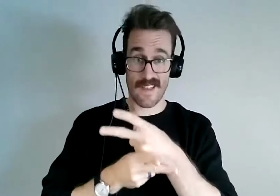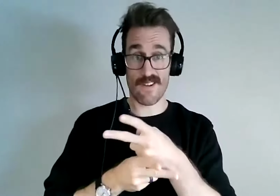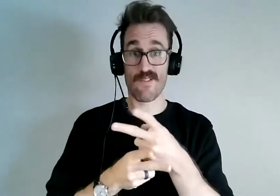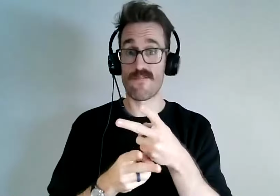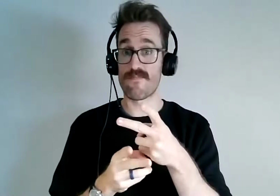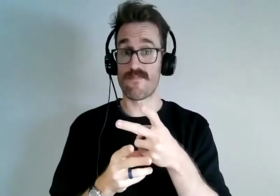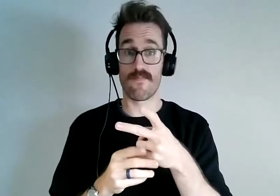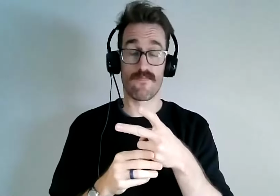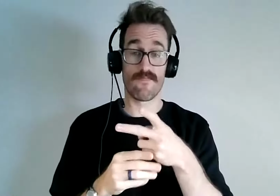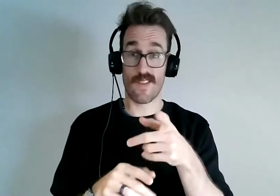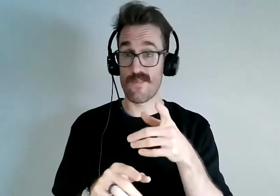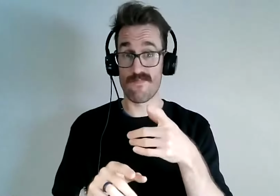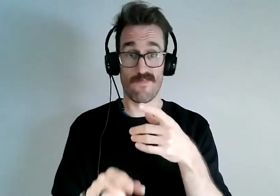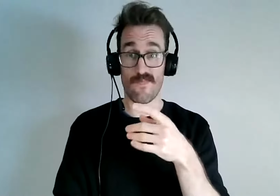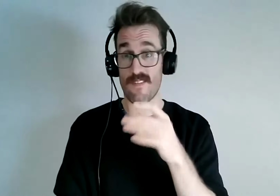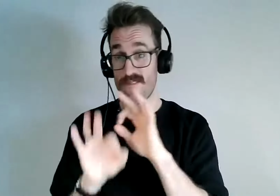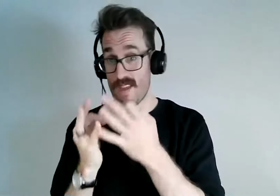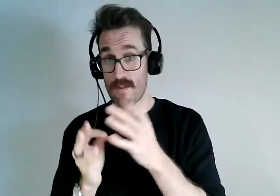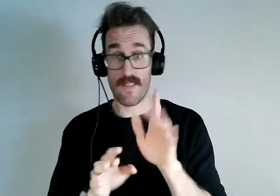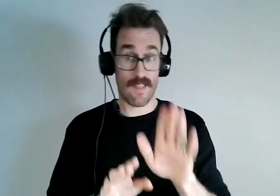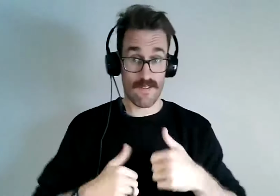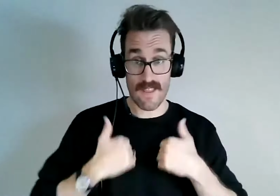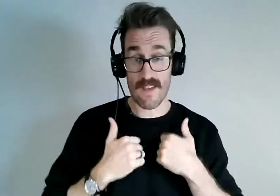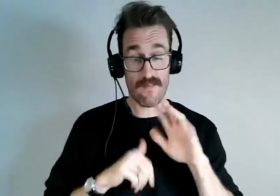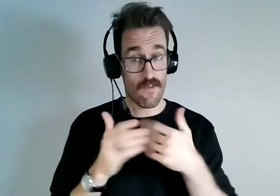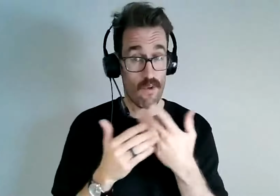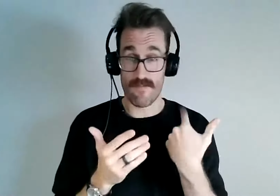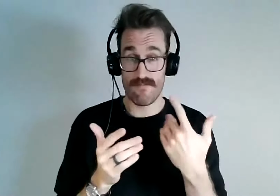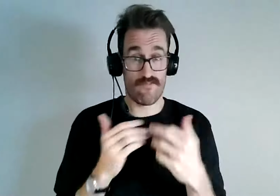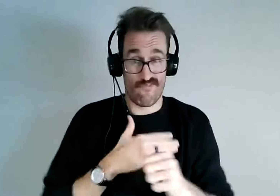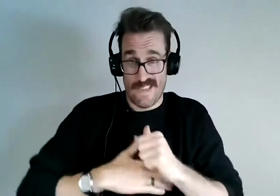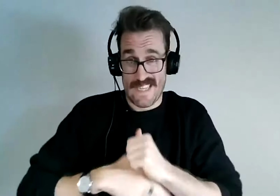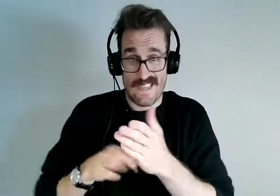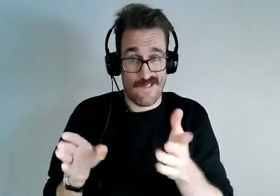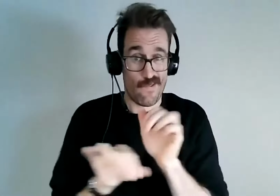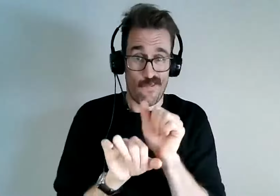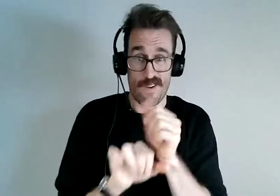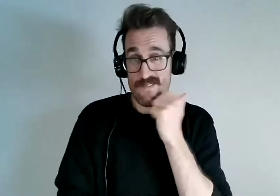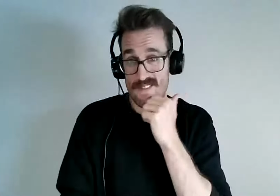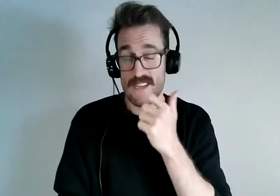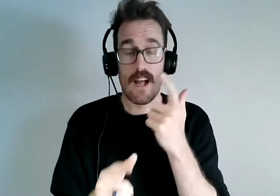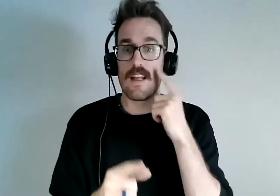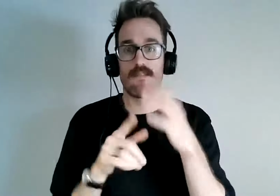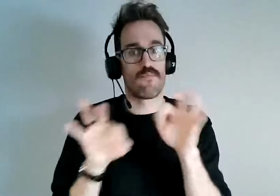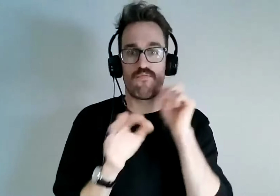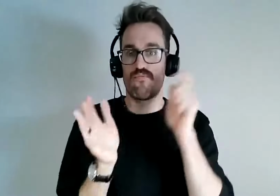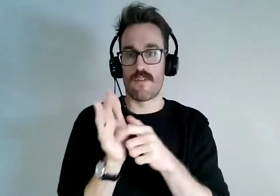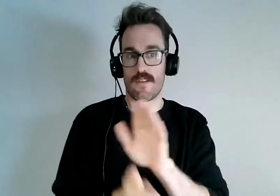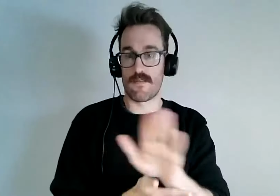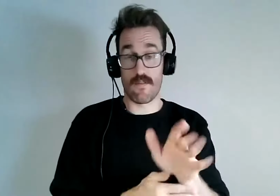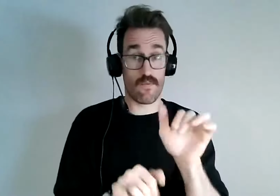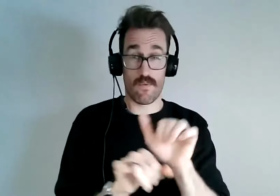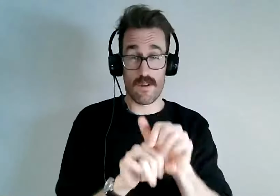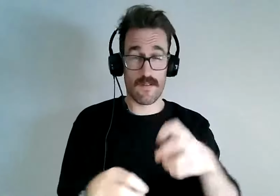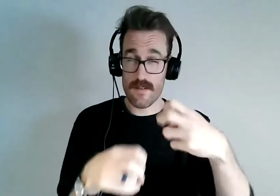lives and their lives of their family on the line, as I mentioned when I was speaking. And I think it's important for all of us to recognize that is very hard work.